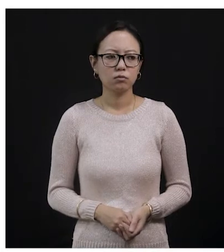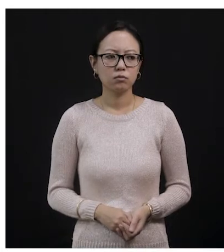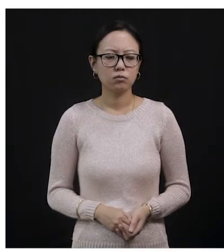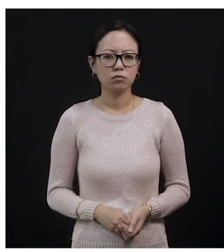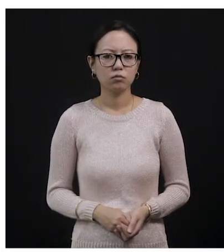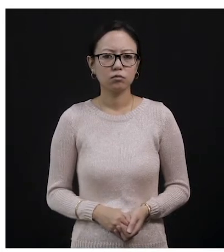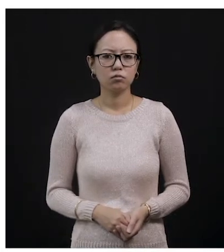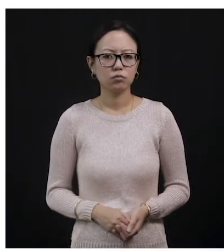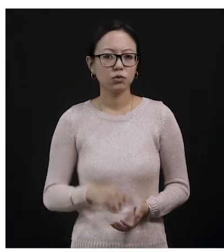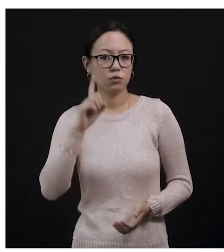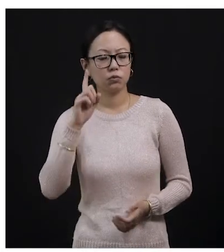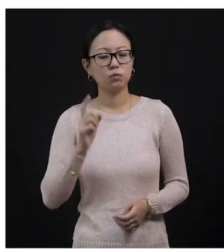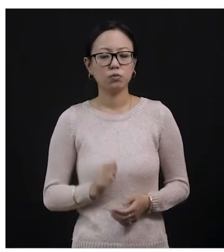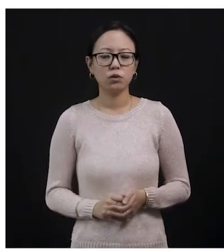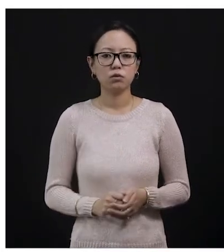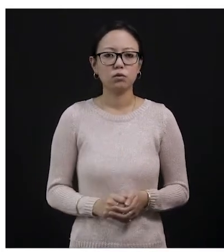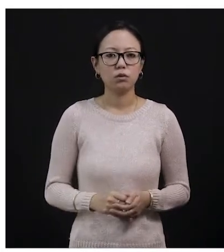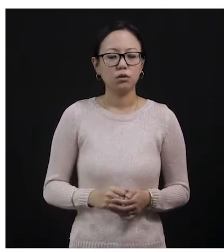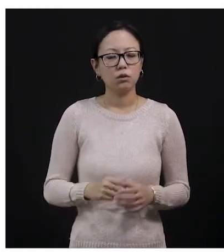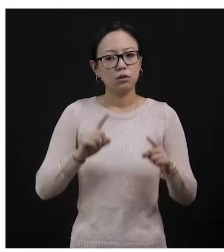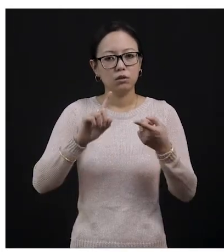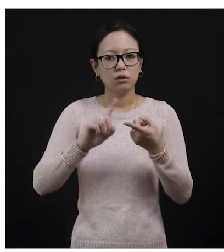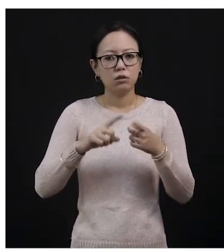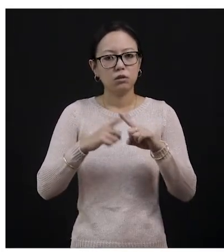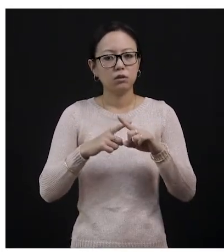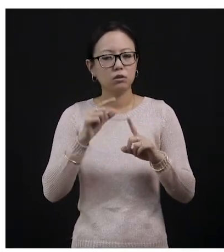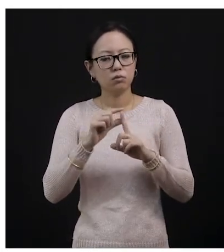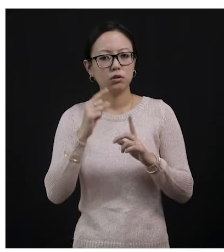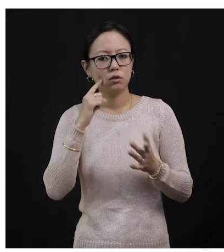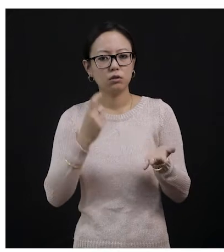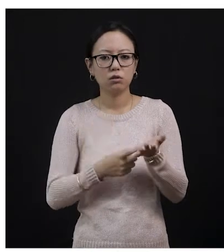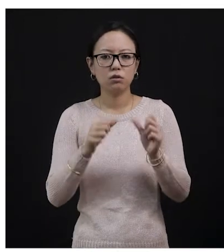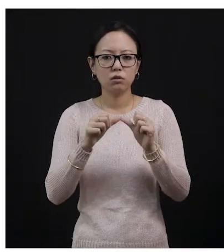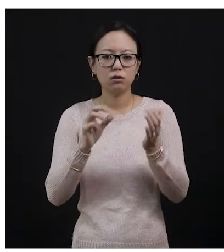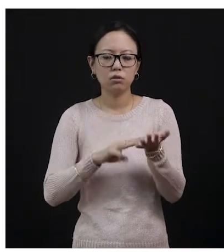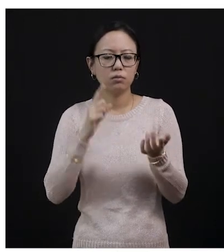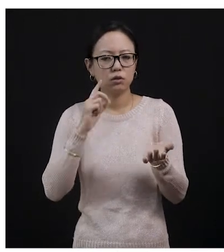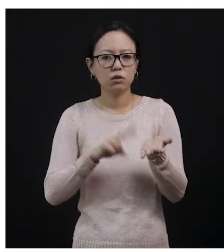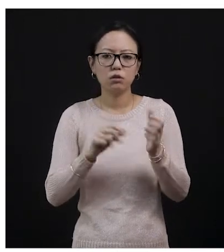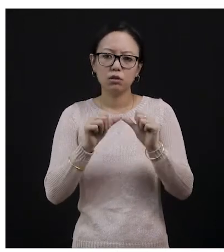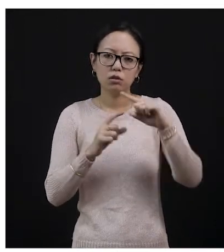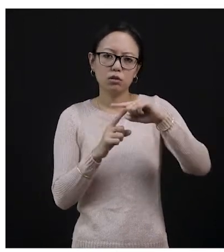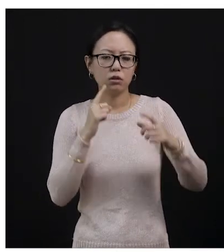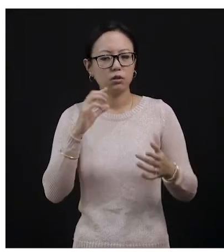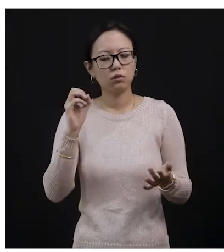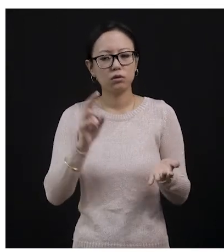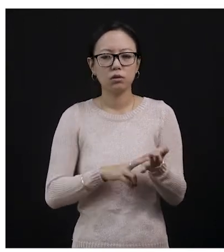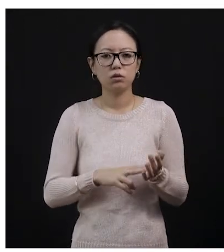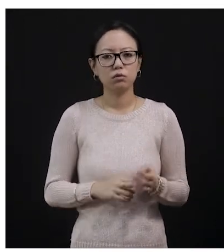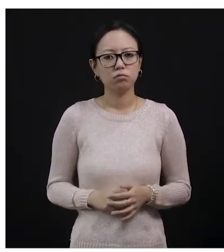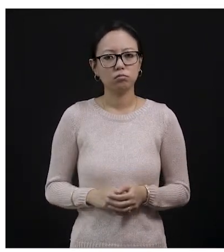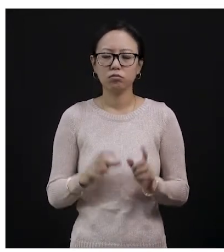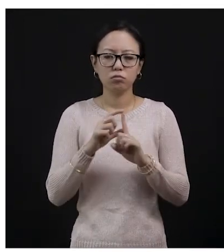Let us do one more experiment of the leaf. Okay, leaves, you take one green leaf. Okay, green